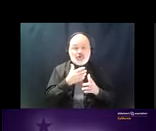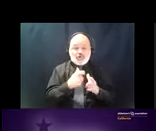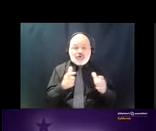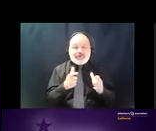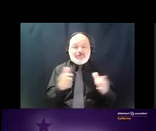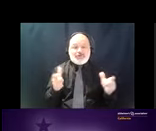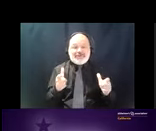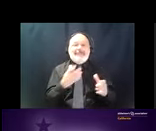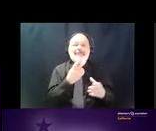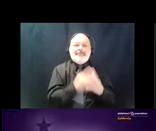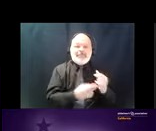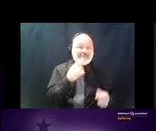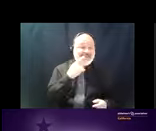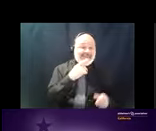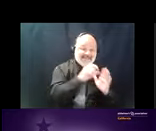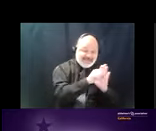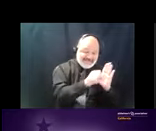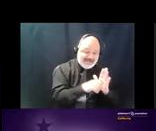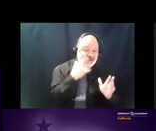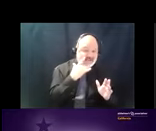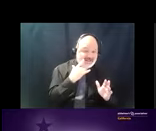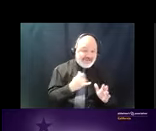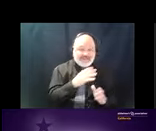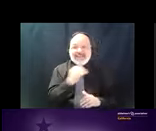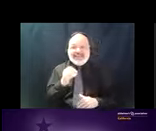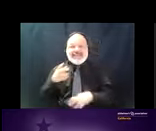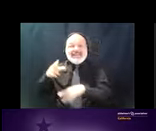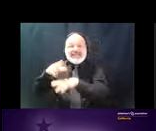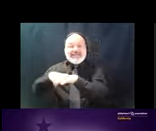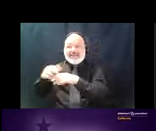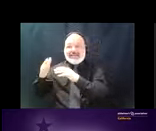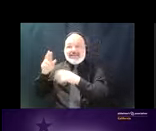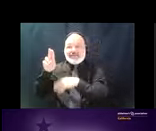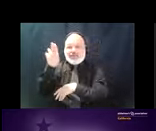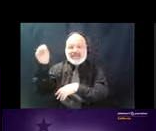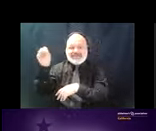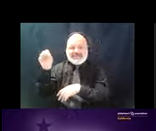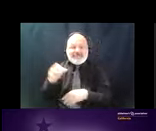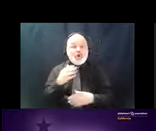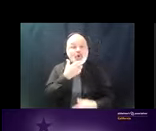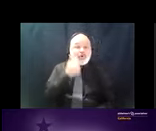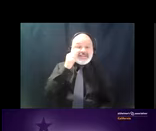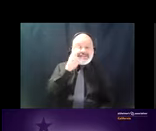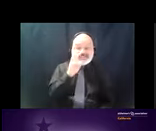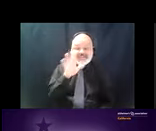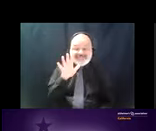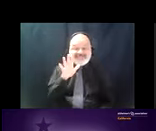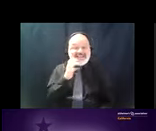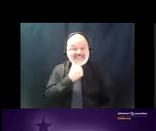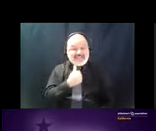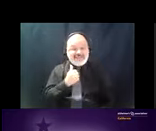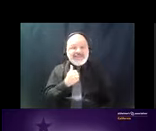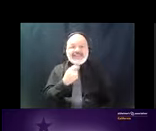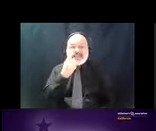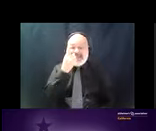of California and in the nation. Hispanic older adults over the age of 65 number over